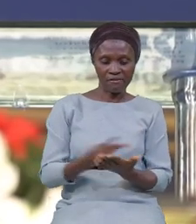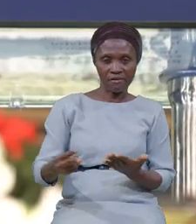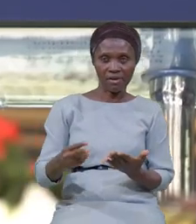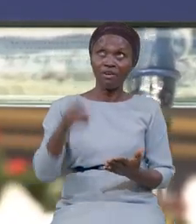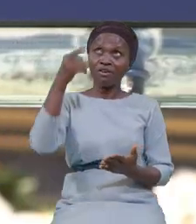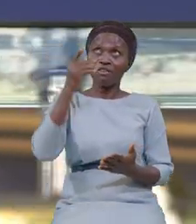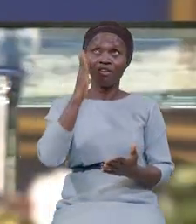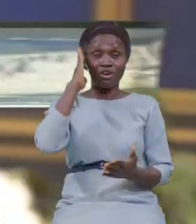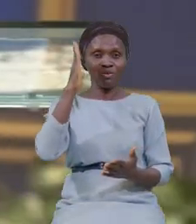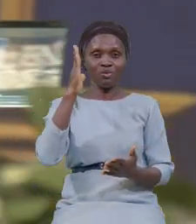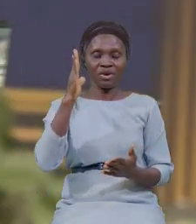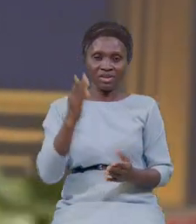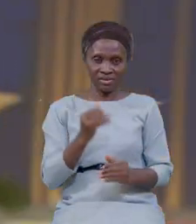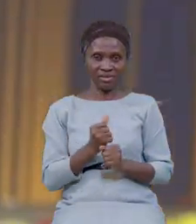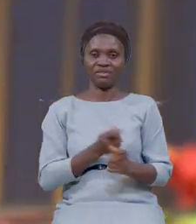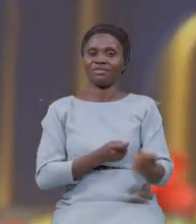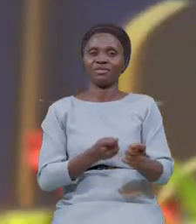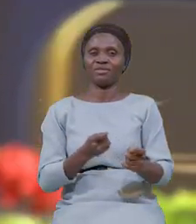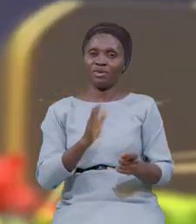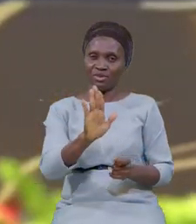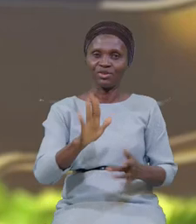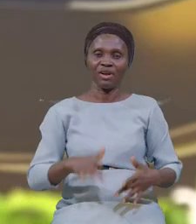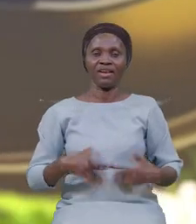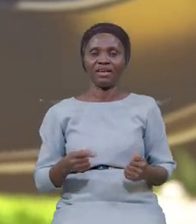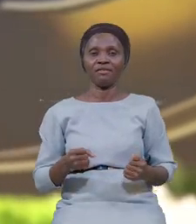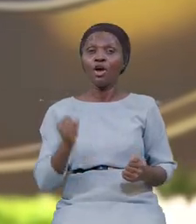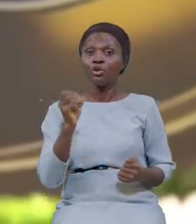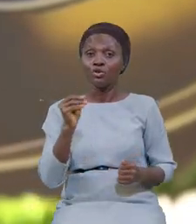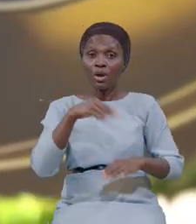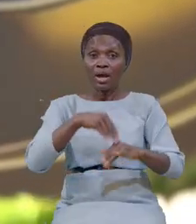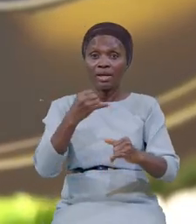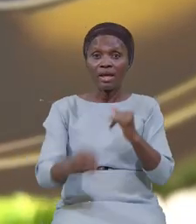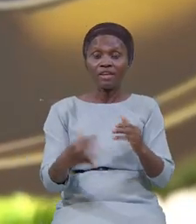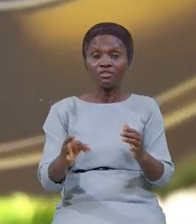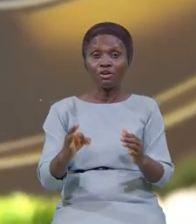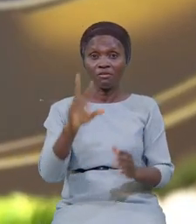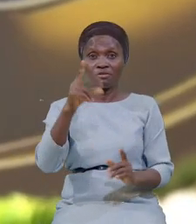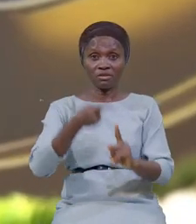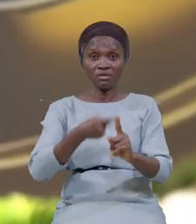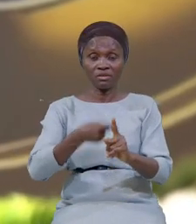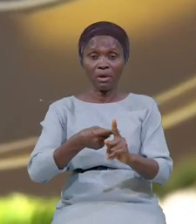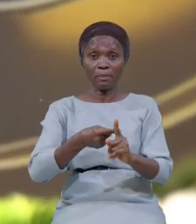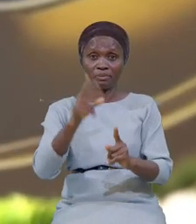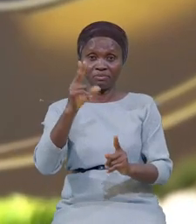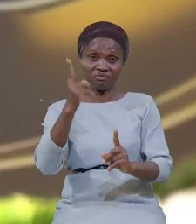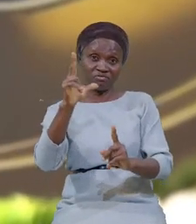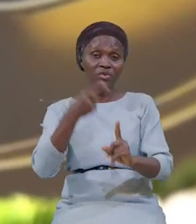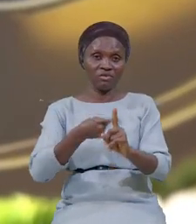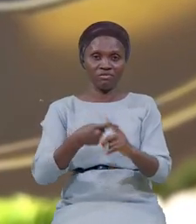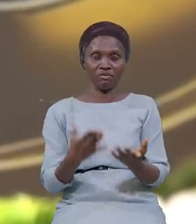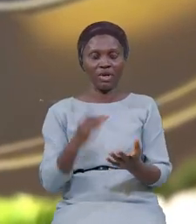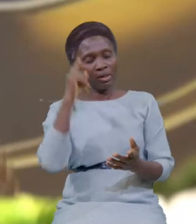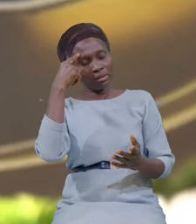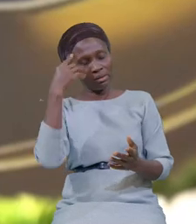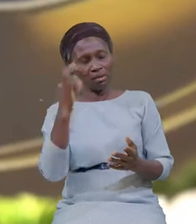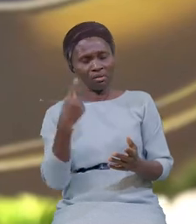life. And so, at the end of 3 months, all they could do was think of a